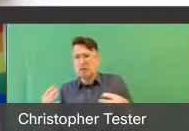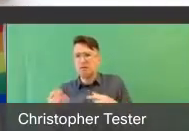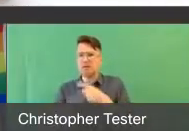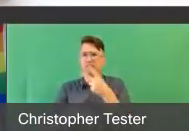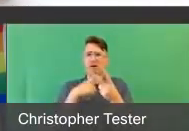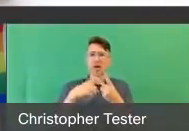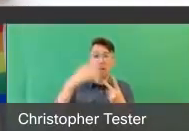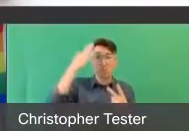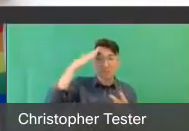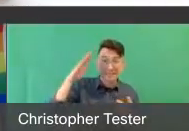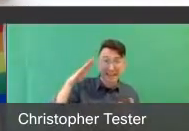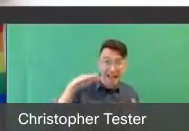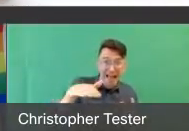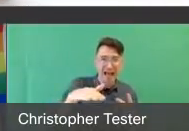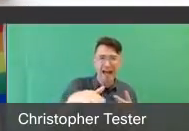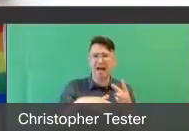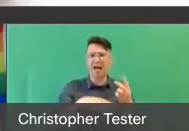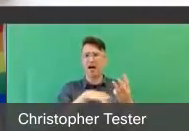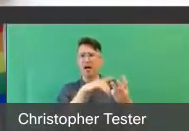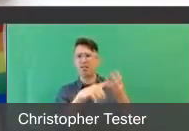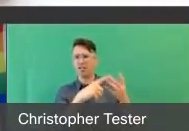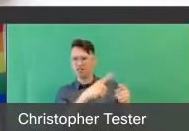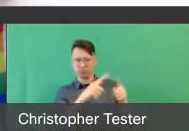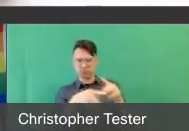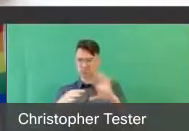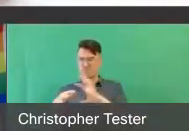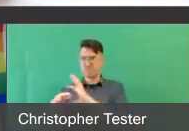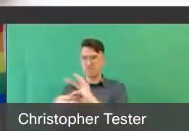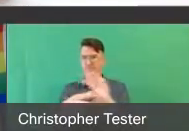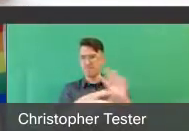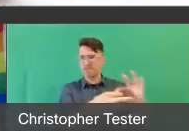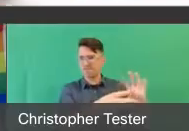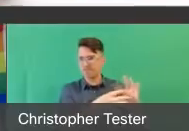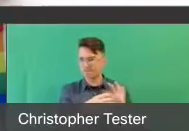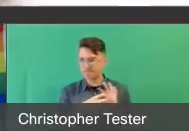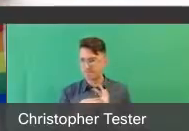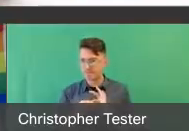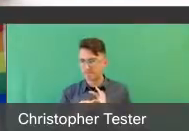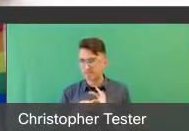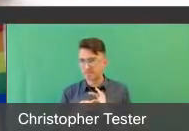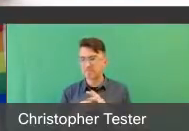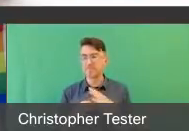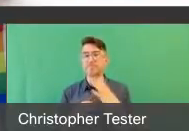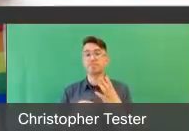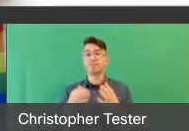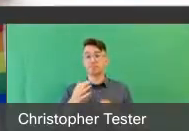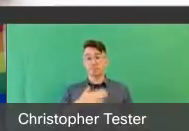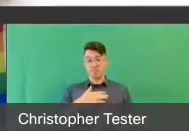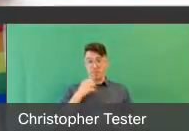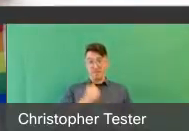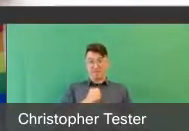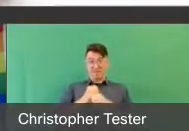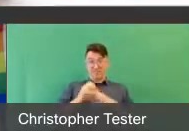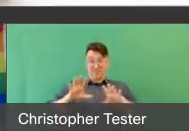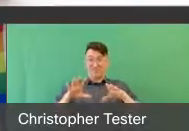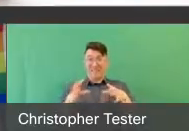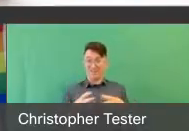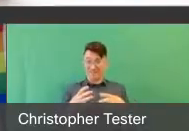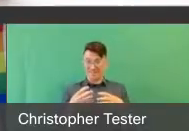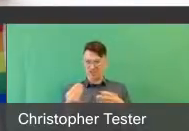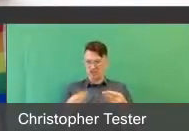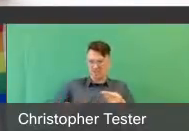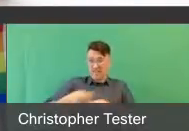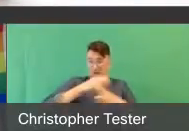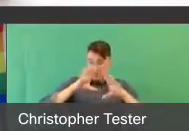action focused on the resilience of young people. Promoting intergenerational communication about